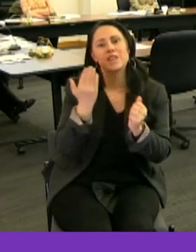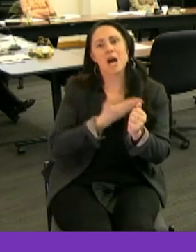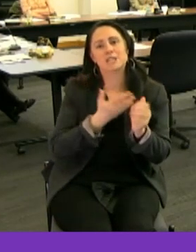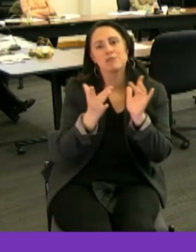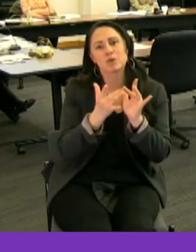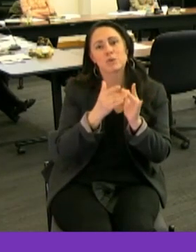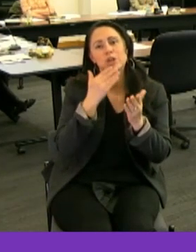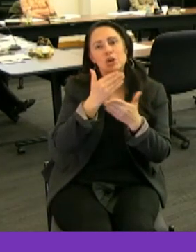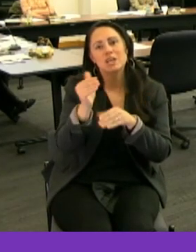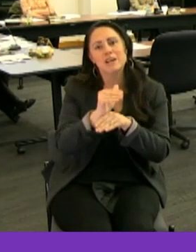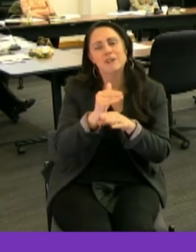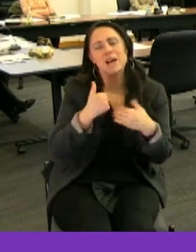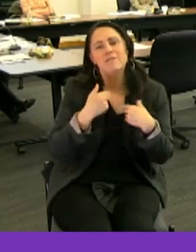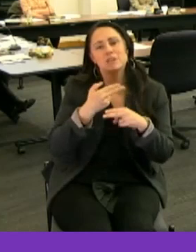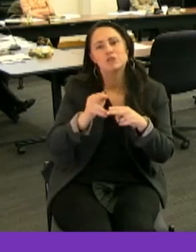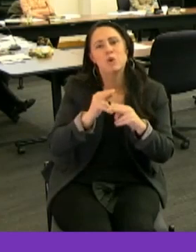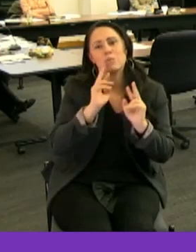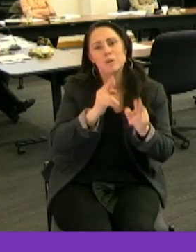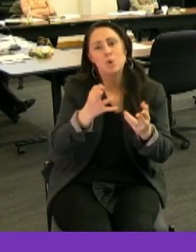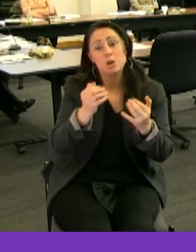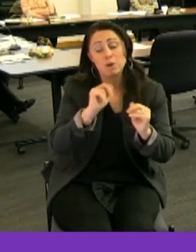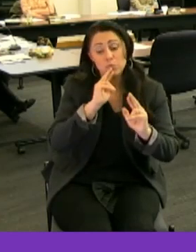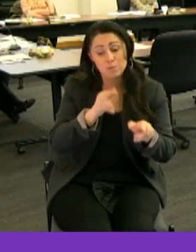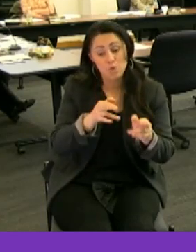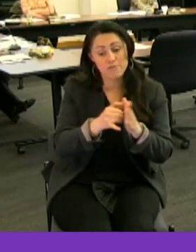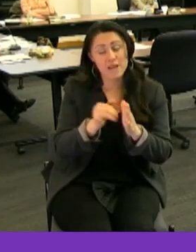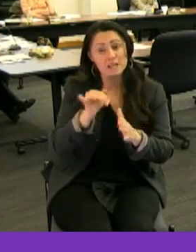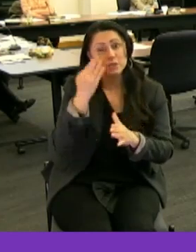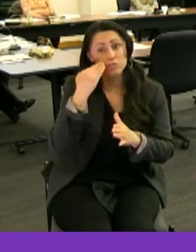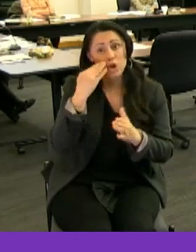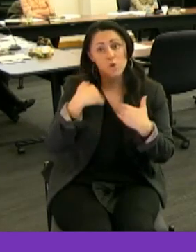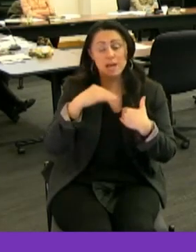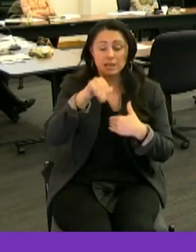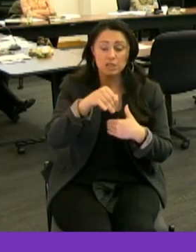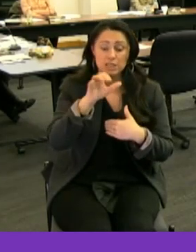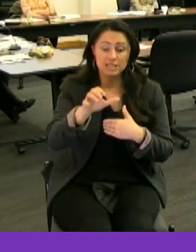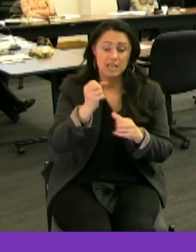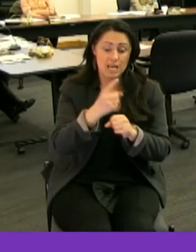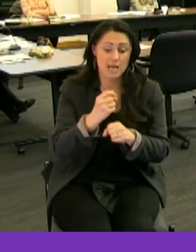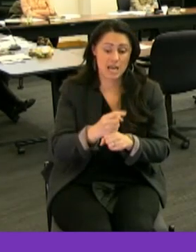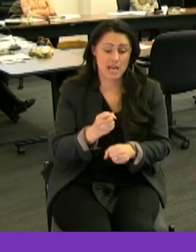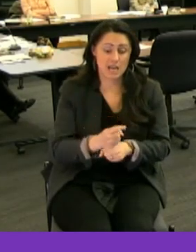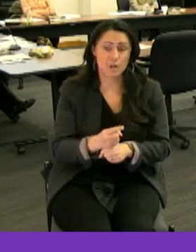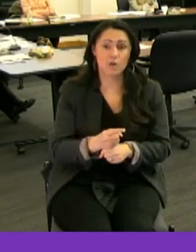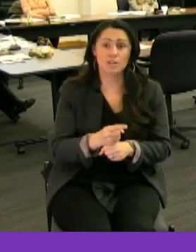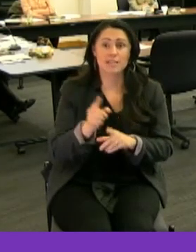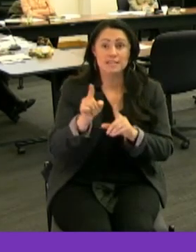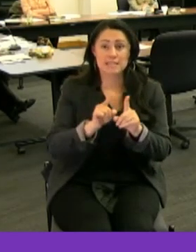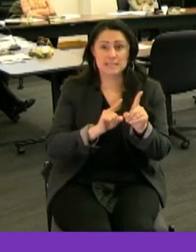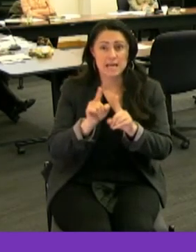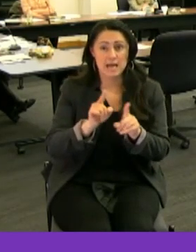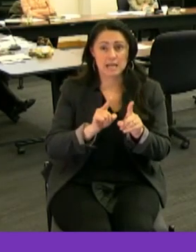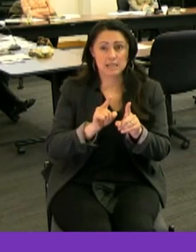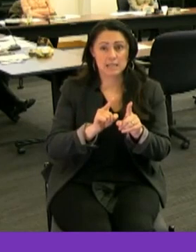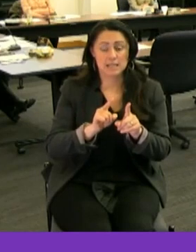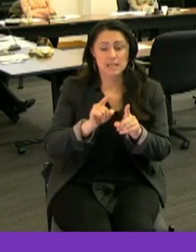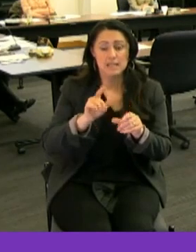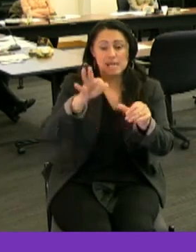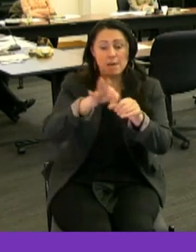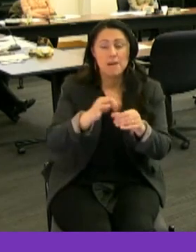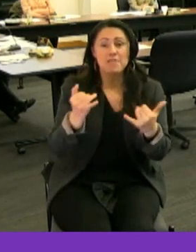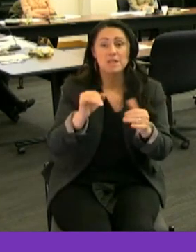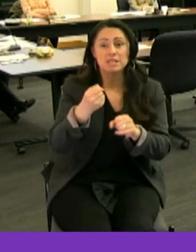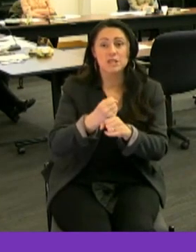everyone. I have a short report. I want to report that, as you know, we had our JJC annual sock campaign. This year's socks